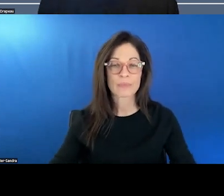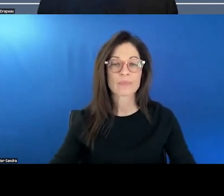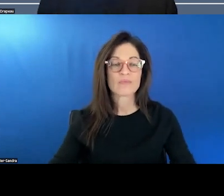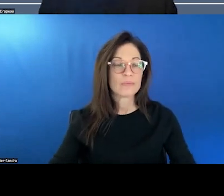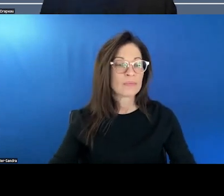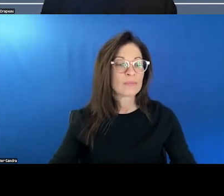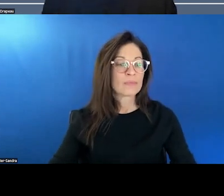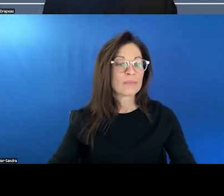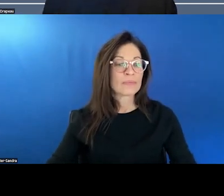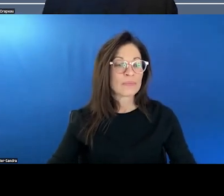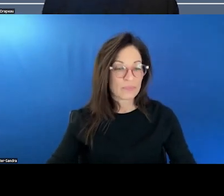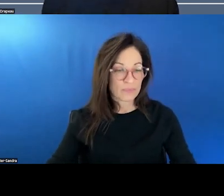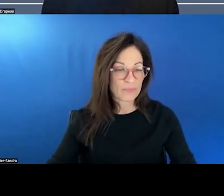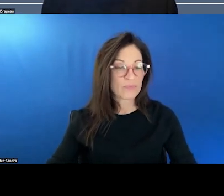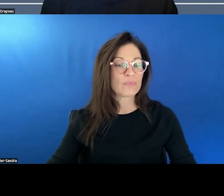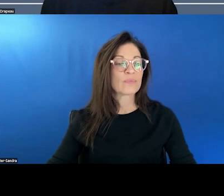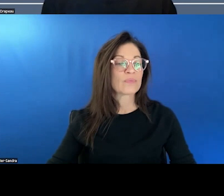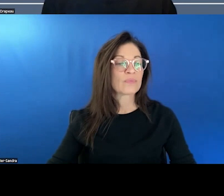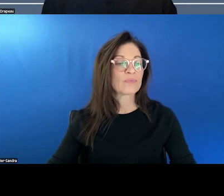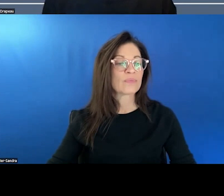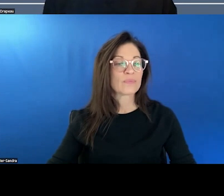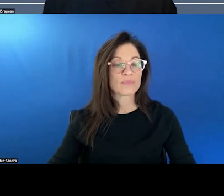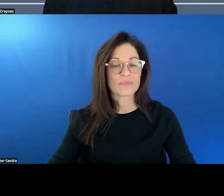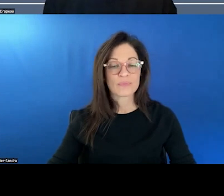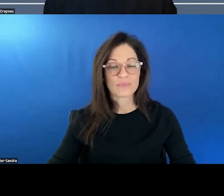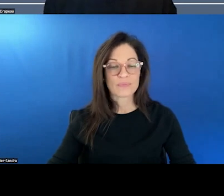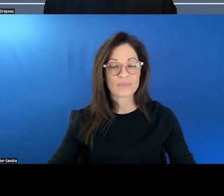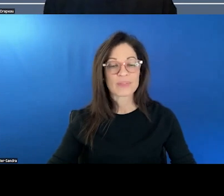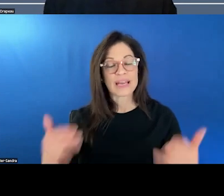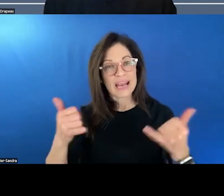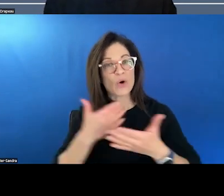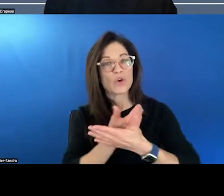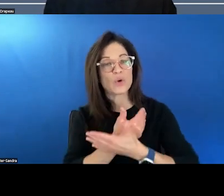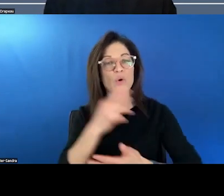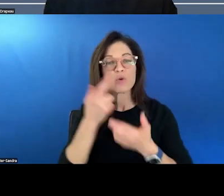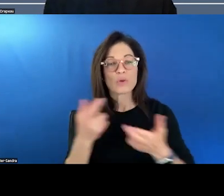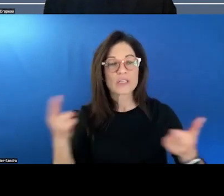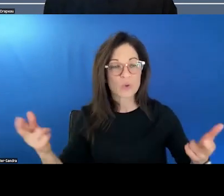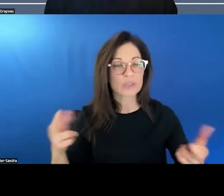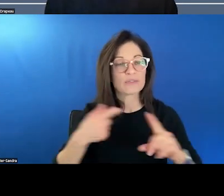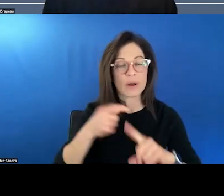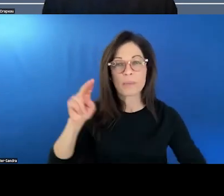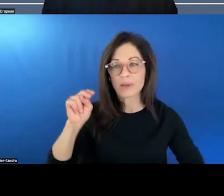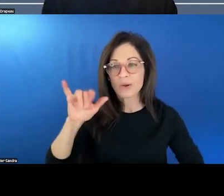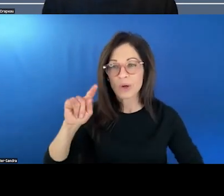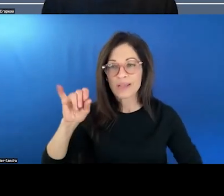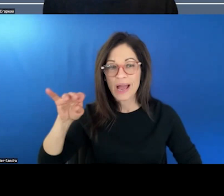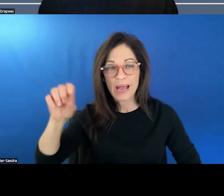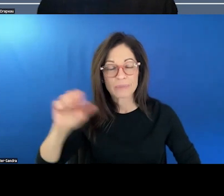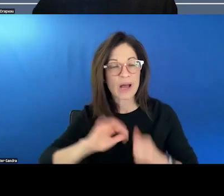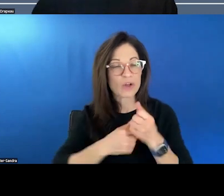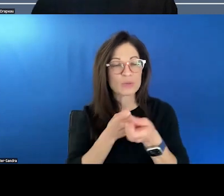Now I'd like to call your attention to some new resources. This is from the New York Times, looking at 10 ways to support your mental health in 2024, and we have more to